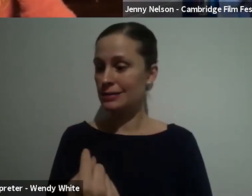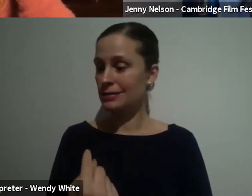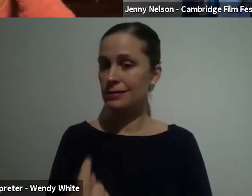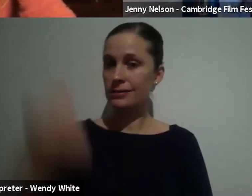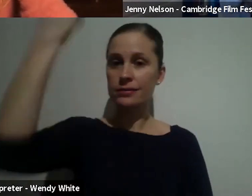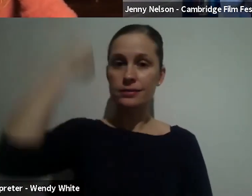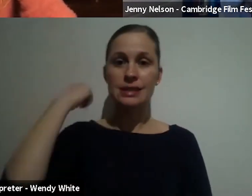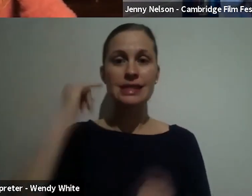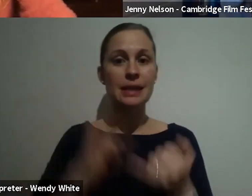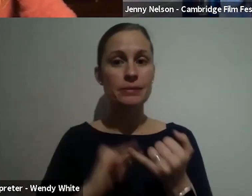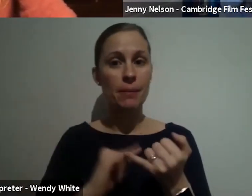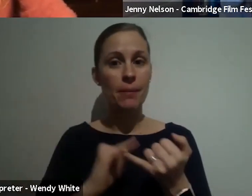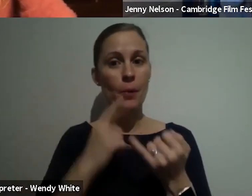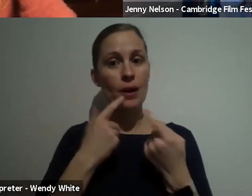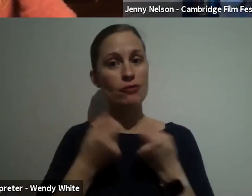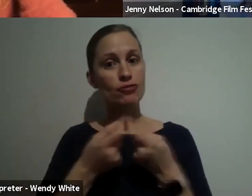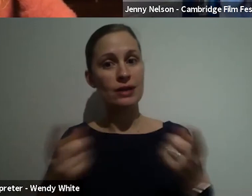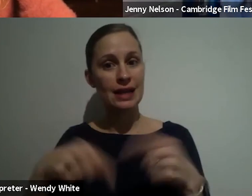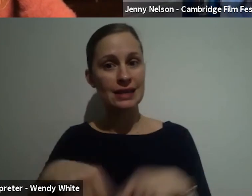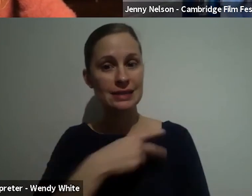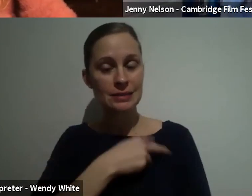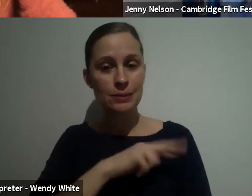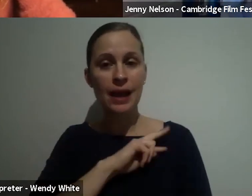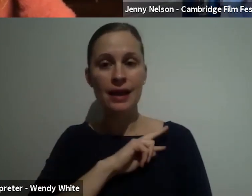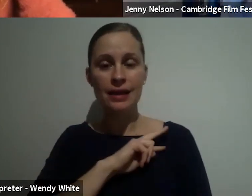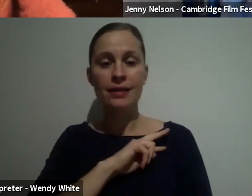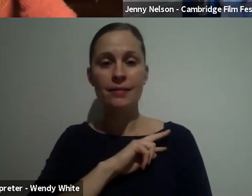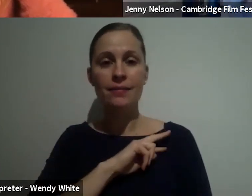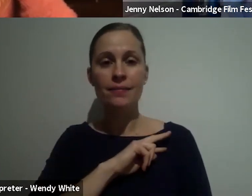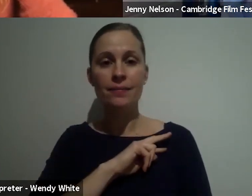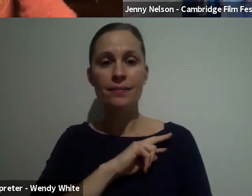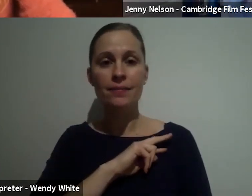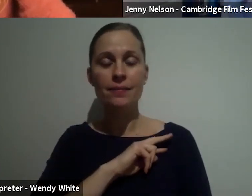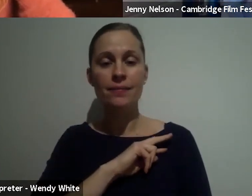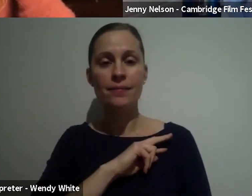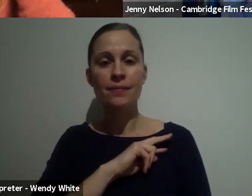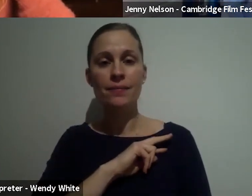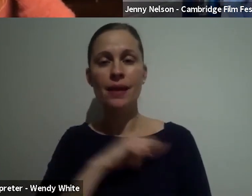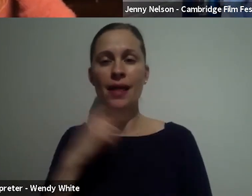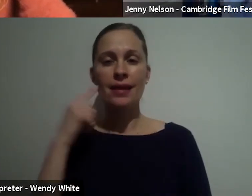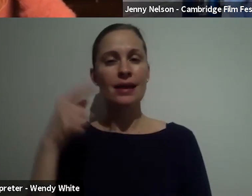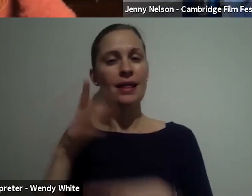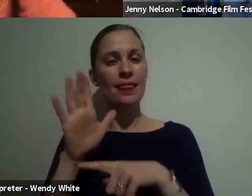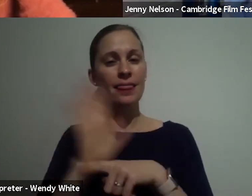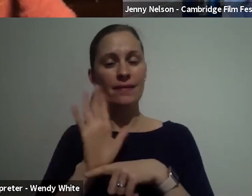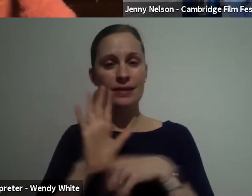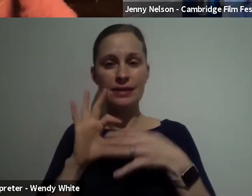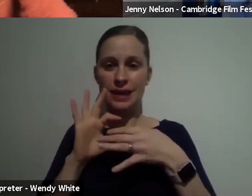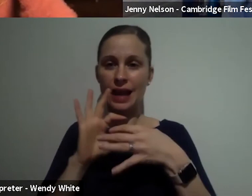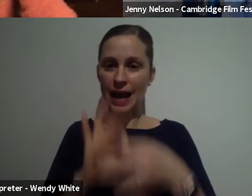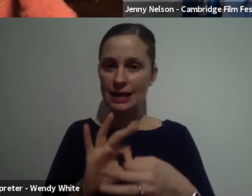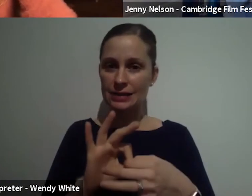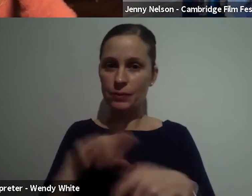premiering in Spain. And I think the film is connecting with many people of my generation,